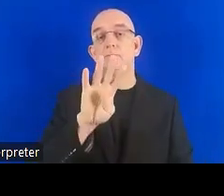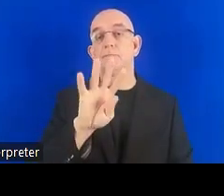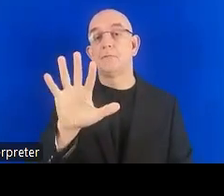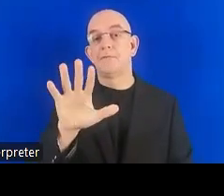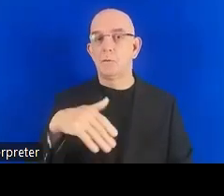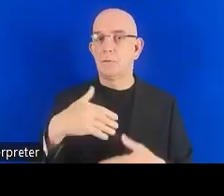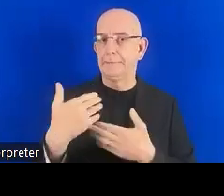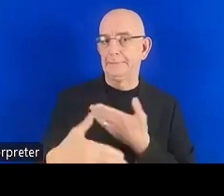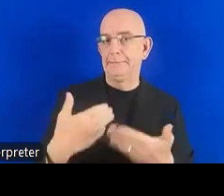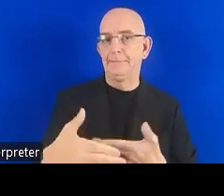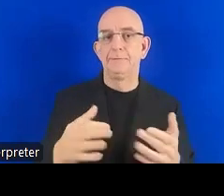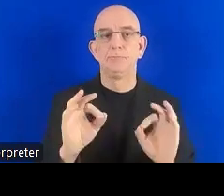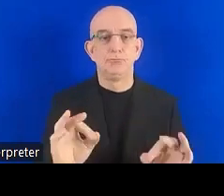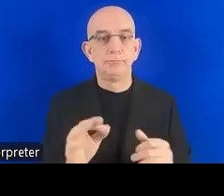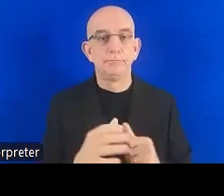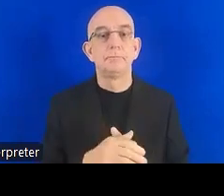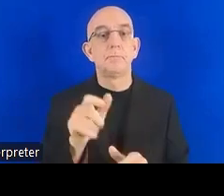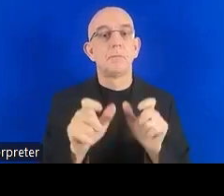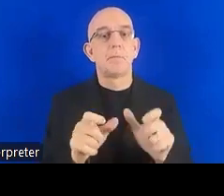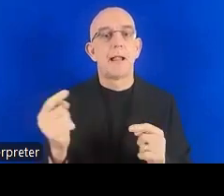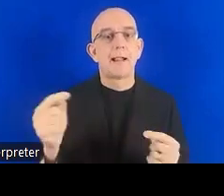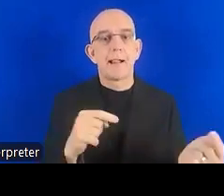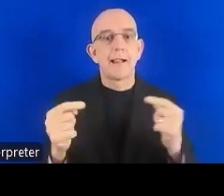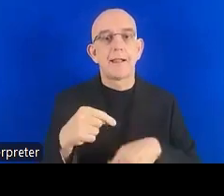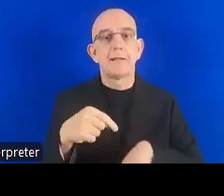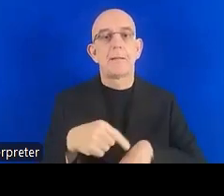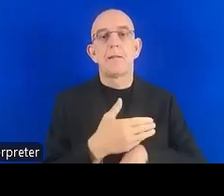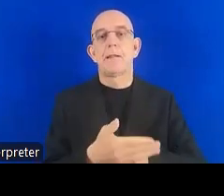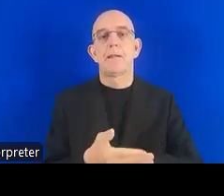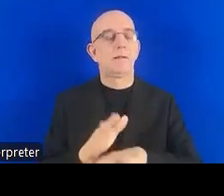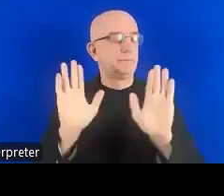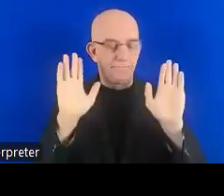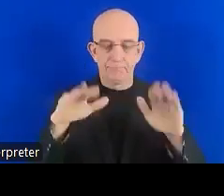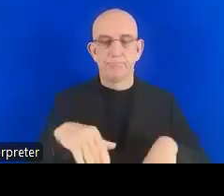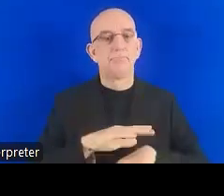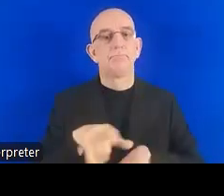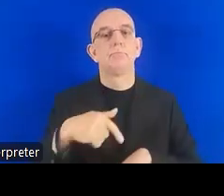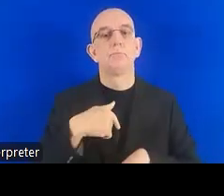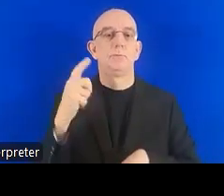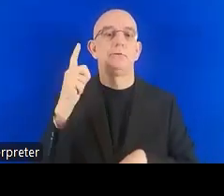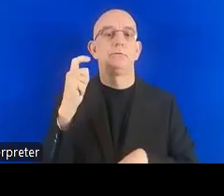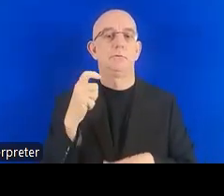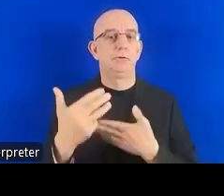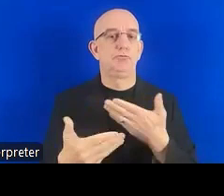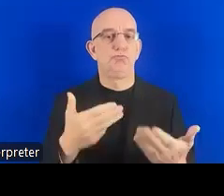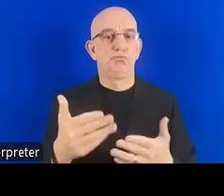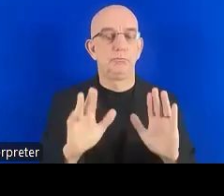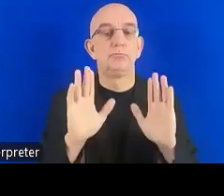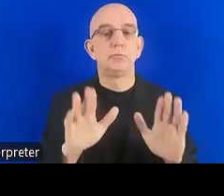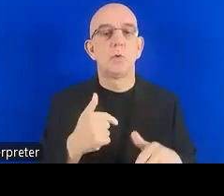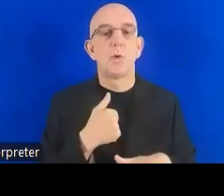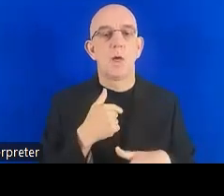So before I go too far into introducing our webinar and speakers, I'd like to take a moment to run through